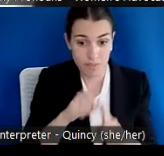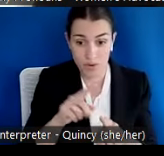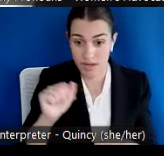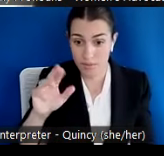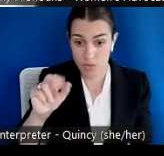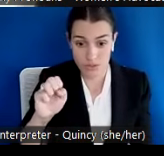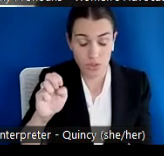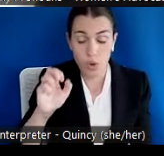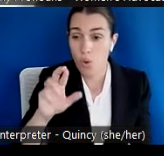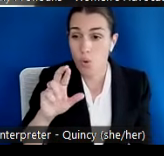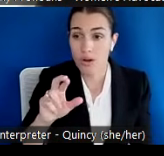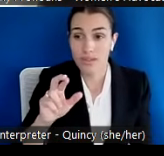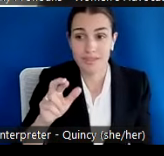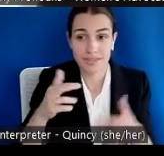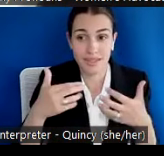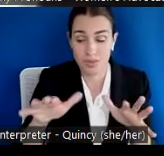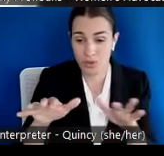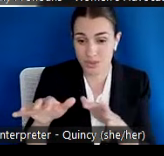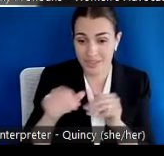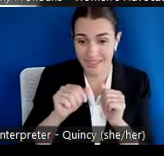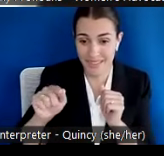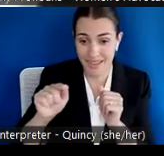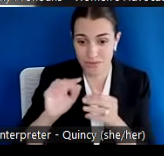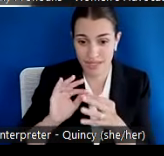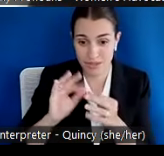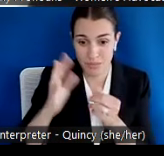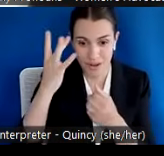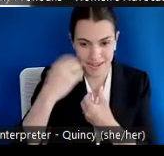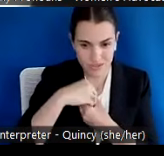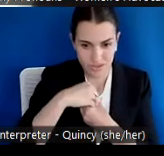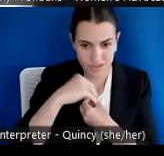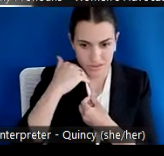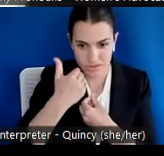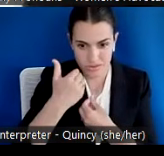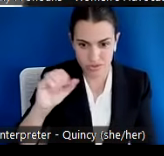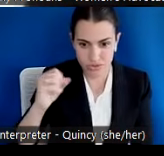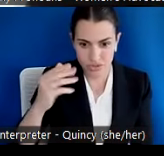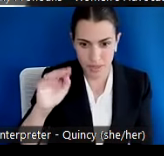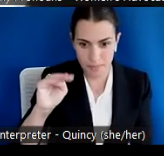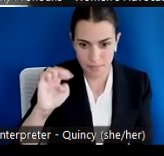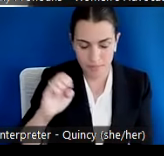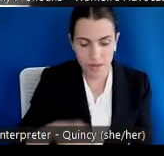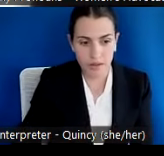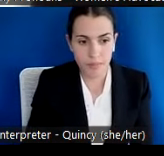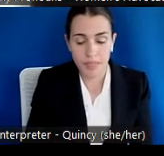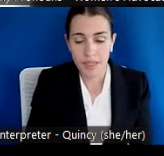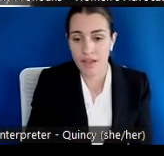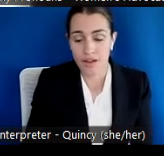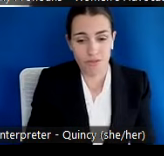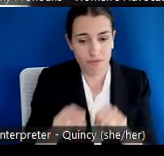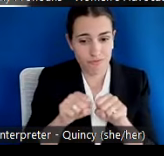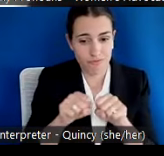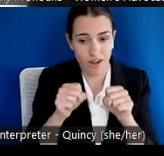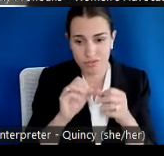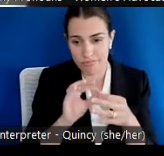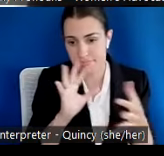survivor not wanting to leave an abusive relationship due to that internalized shame, as well as fractured or strained relationships that the survivor may have with their